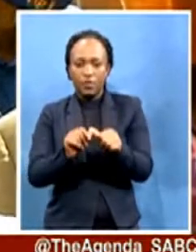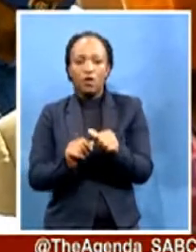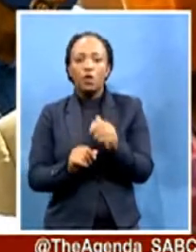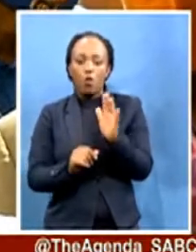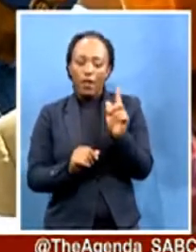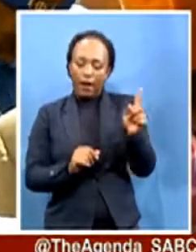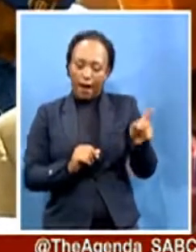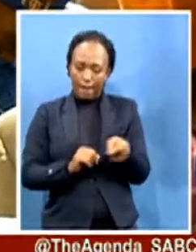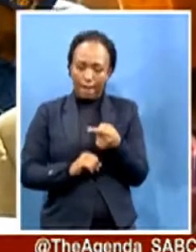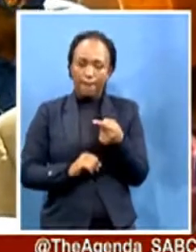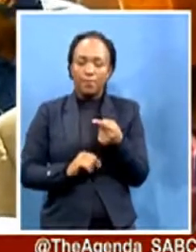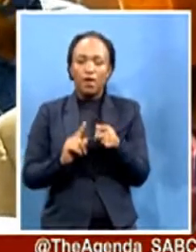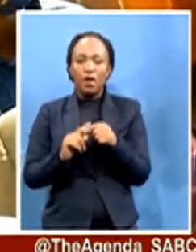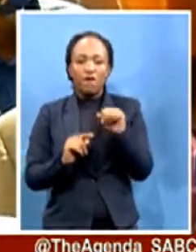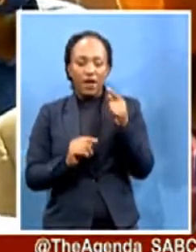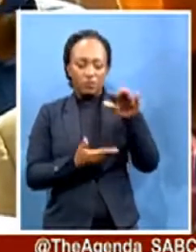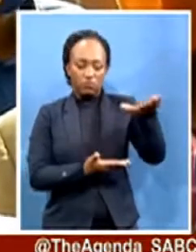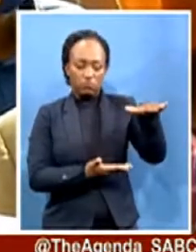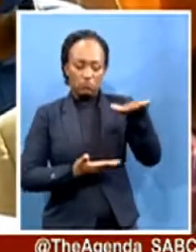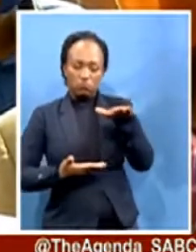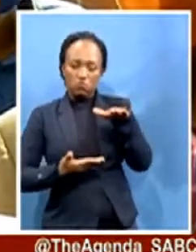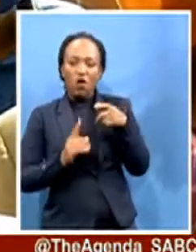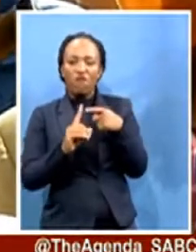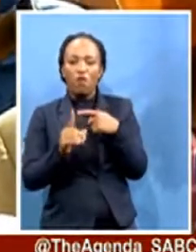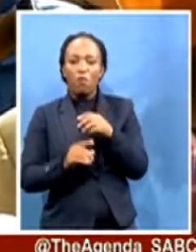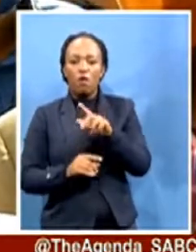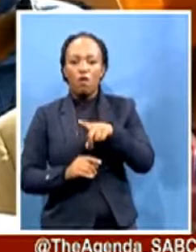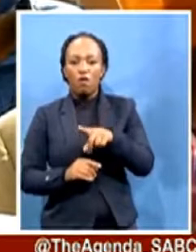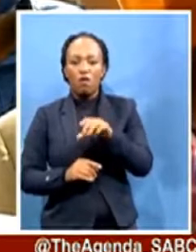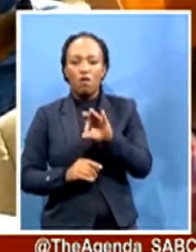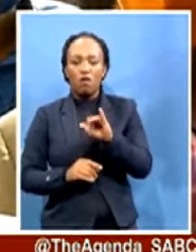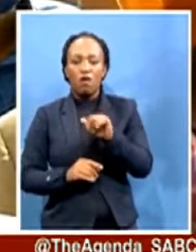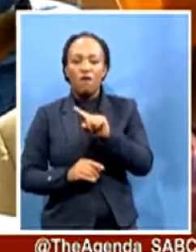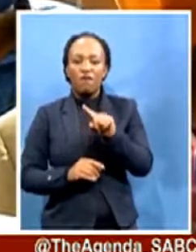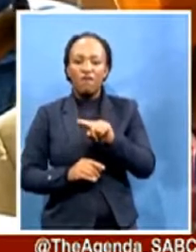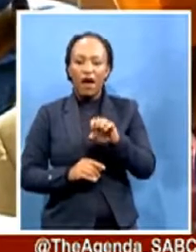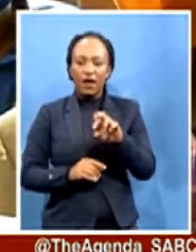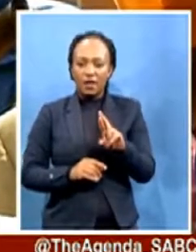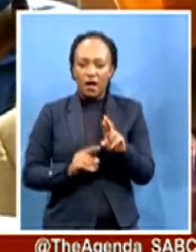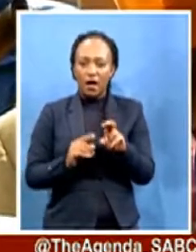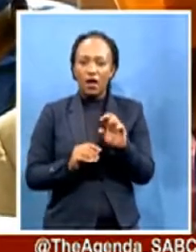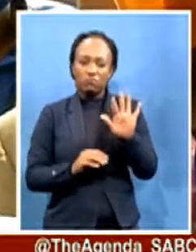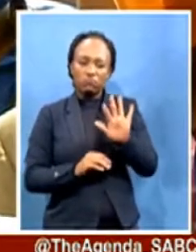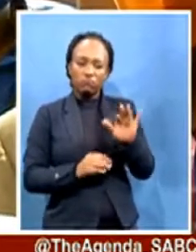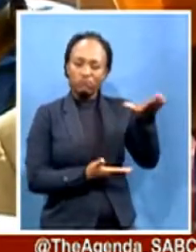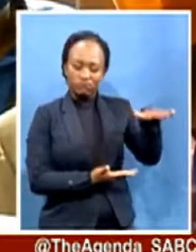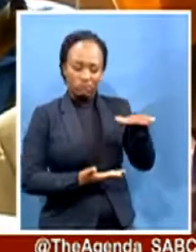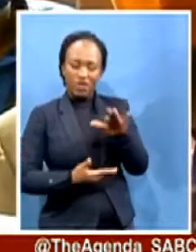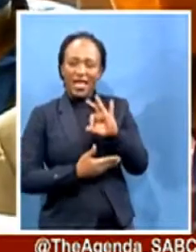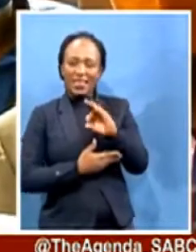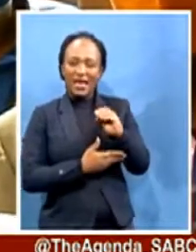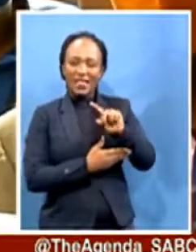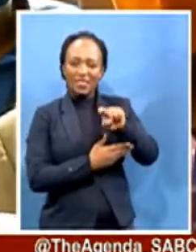from Pfizer, which is about 300,000, but we will be receiving all of these 300,000 every week until the end of the